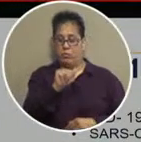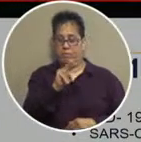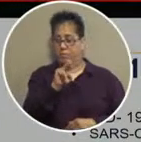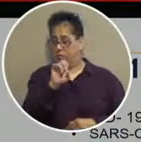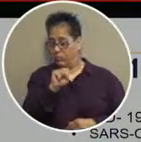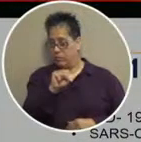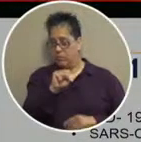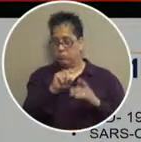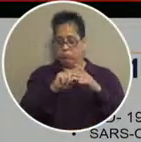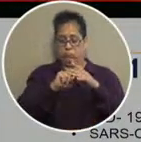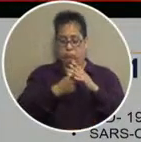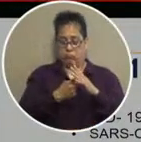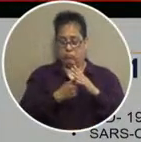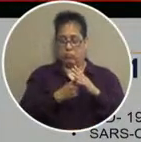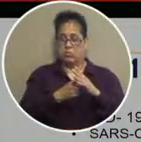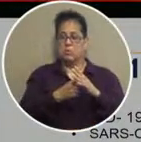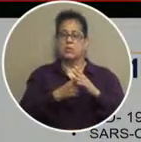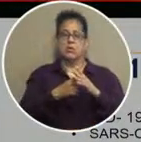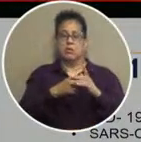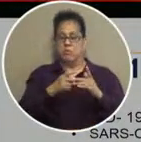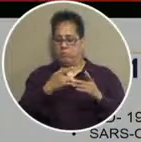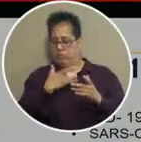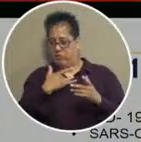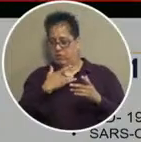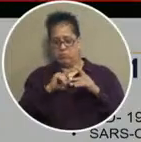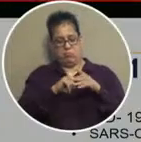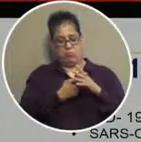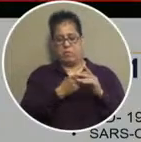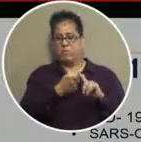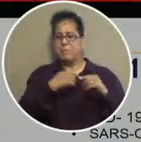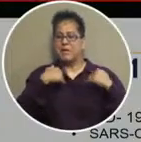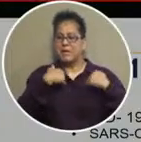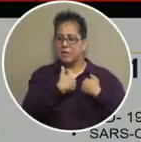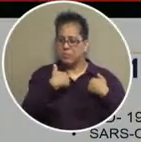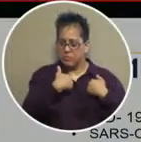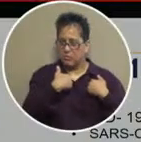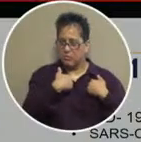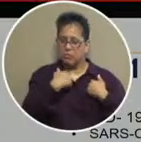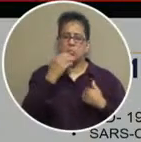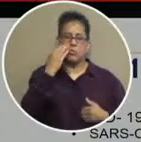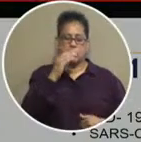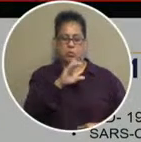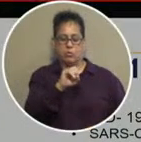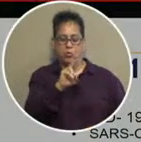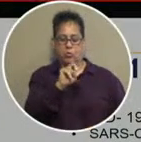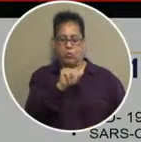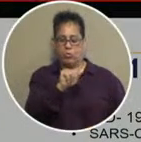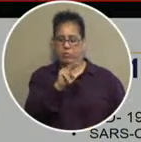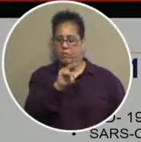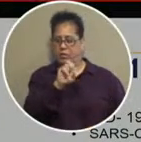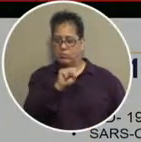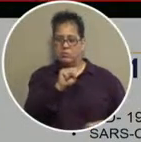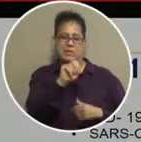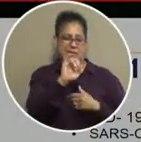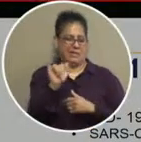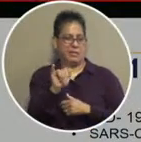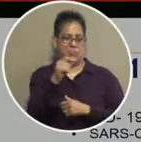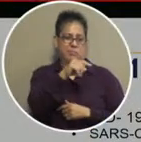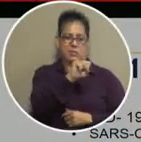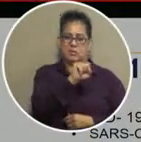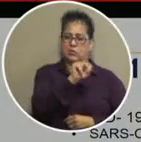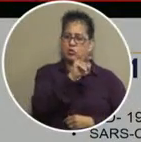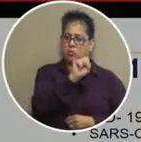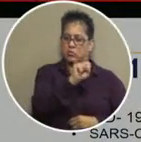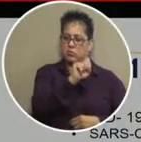believe that it was coming from some animals because we know that some of the coronaviruses, the SARS,